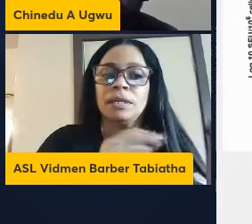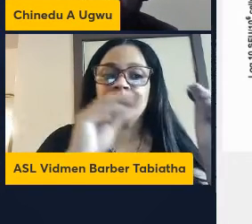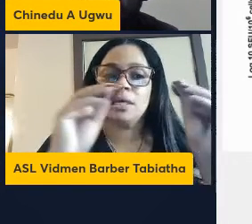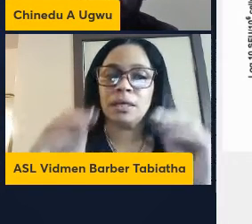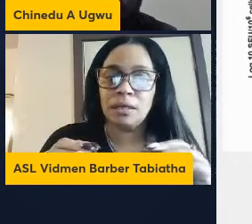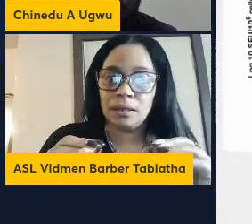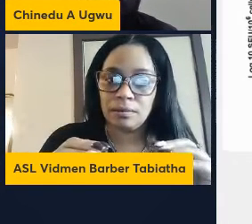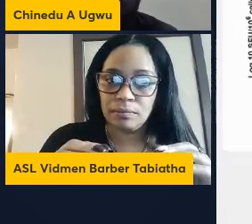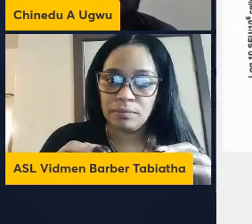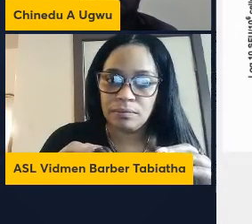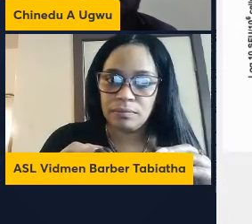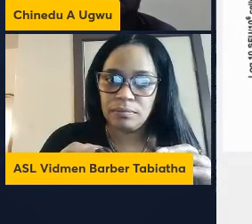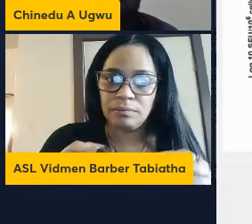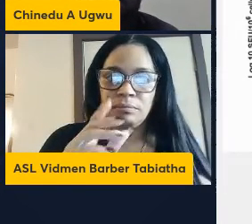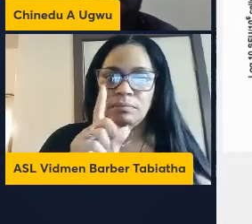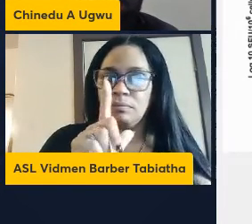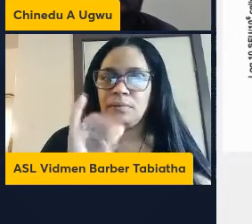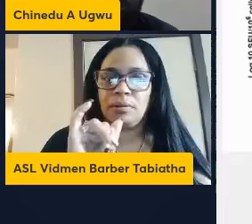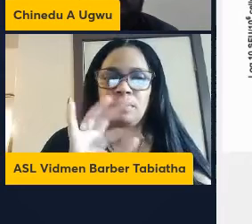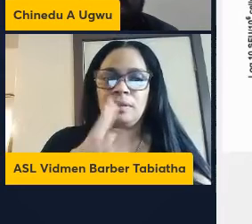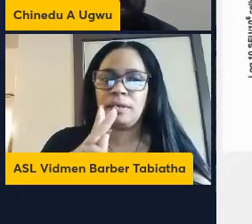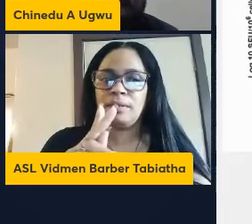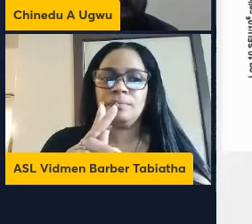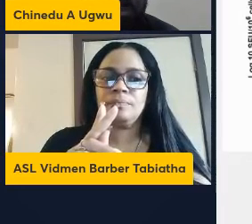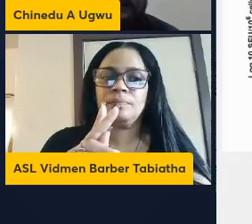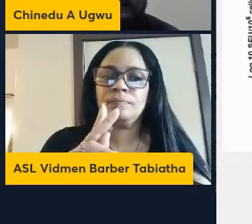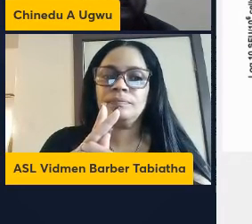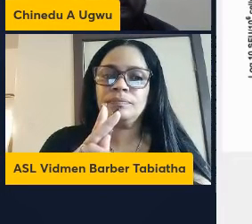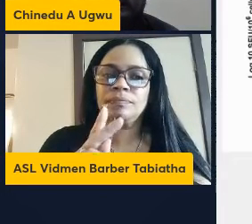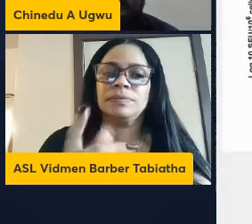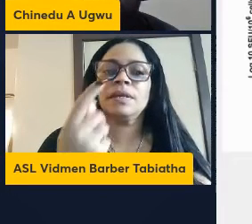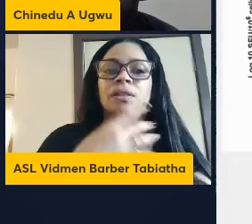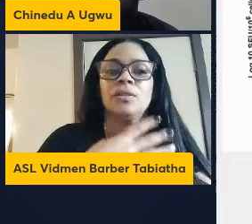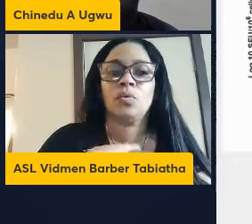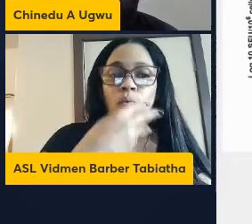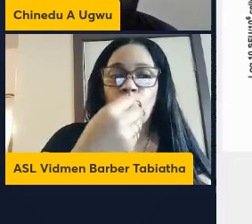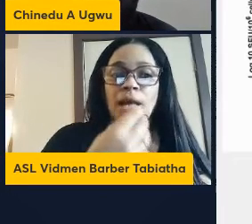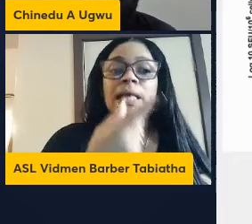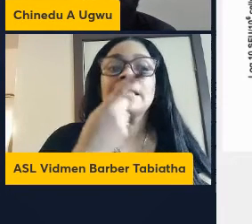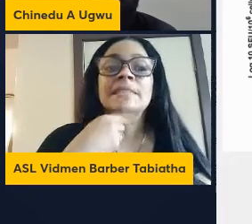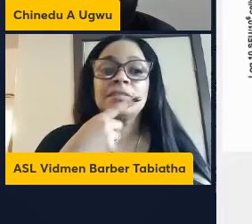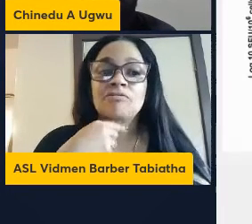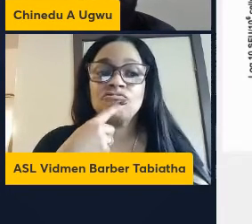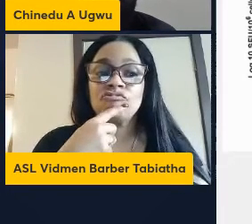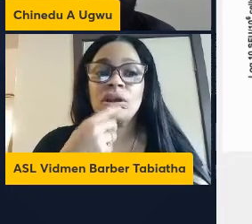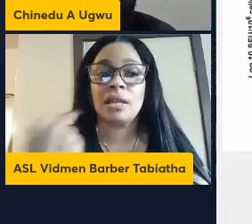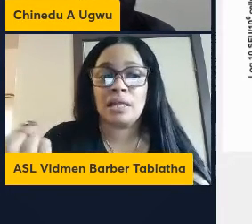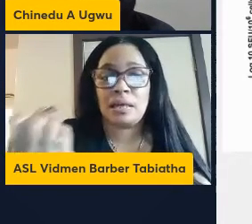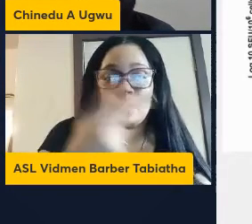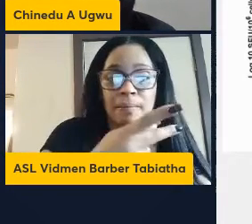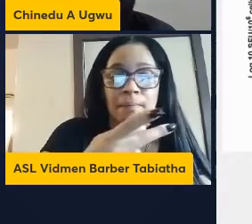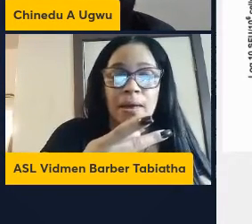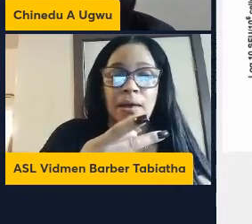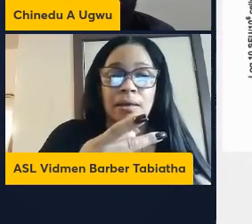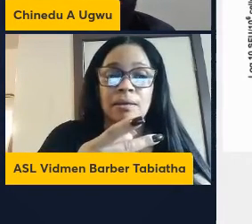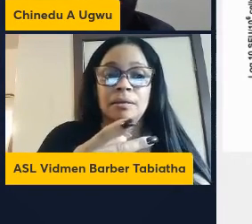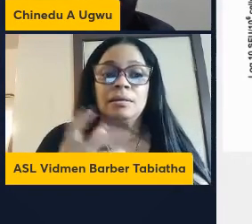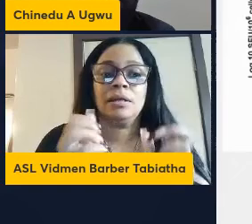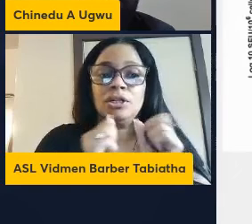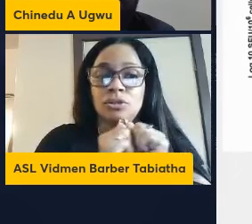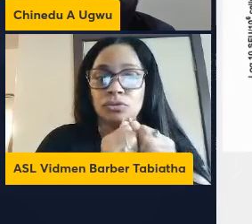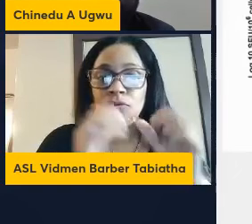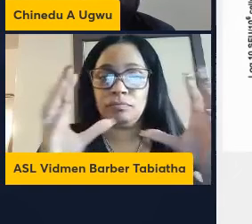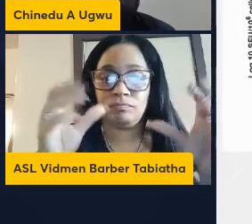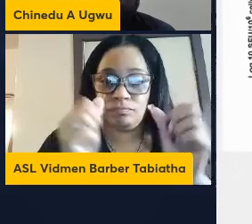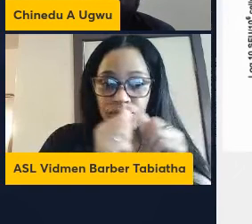the nucleoprotein and the glycoprotein, both the survivors, the one in red, and the contact. They all make the same magnitude of T-cell